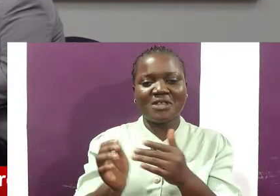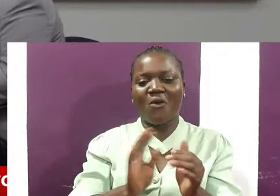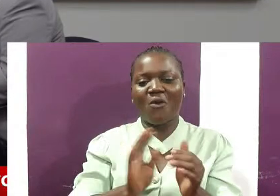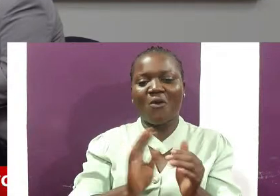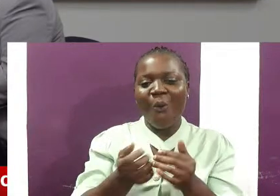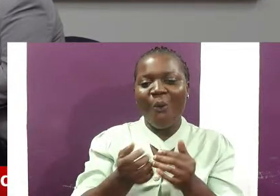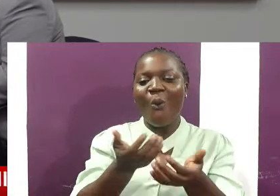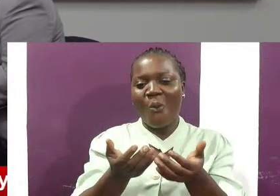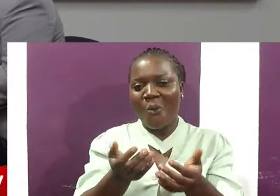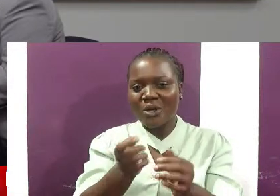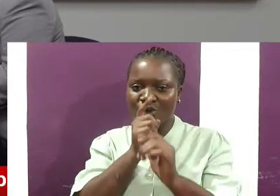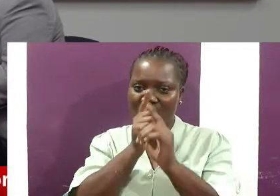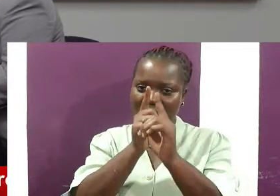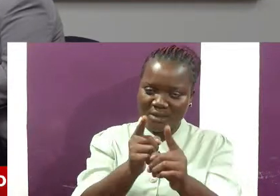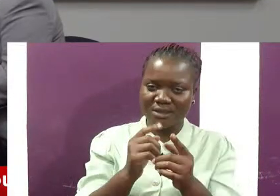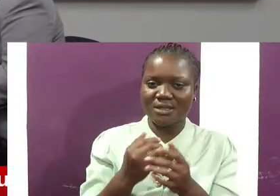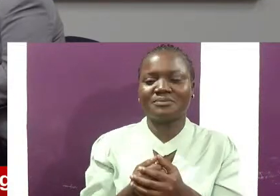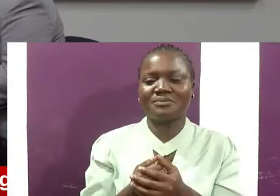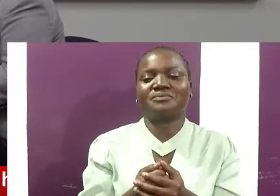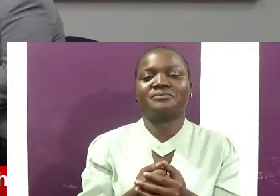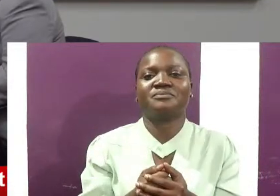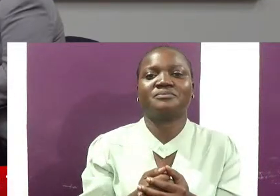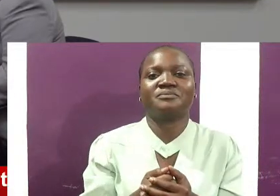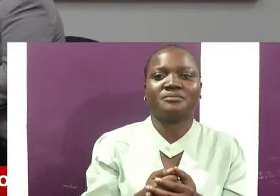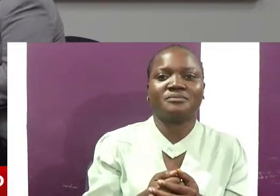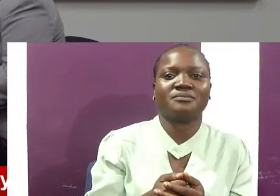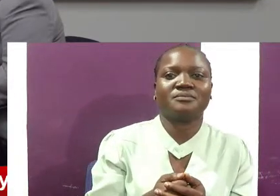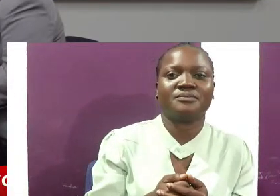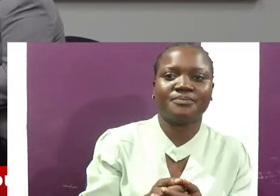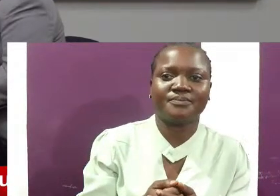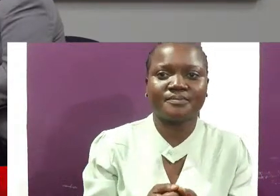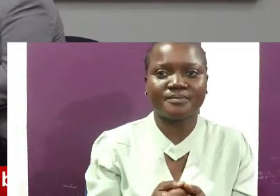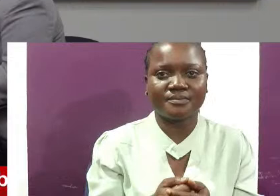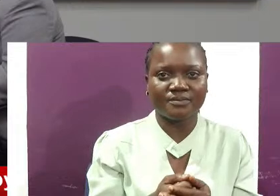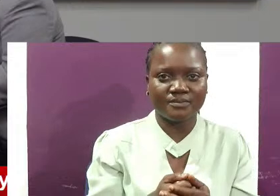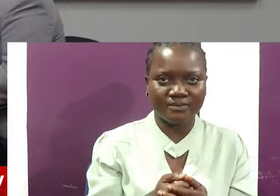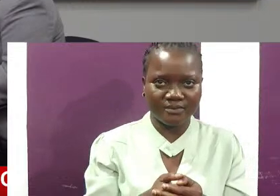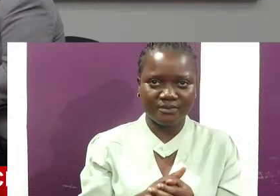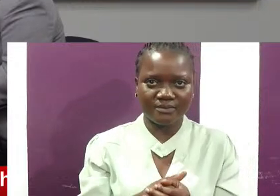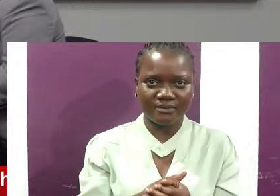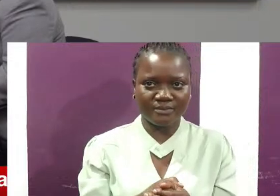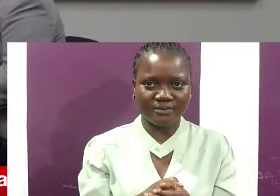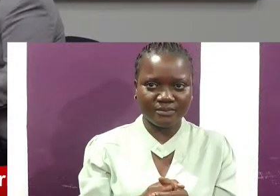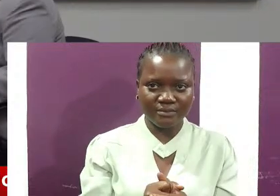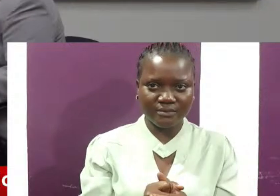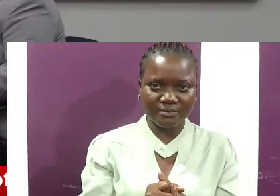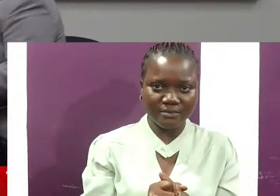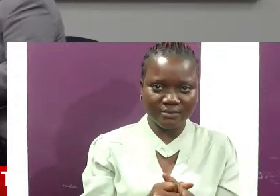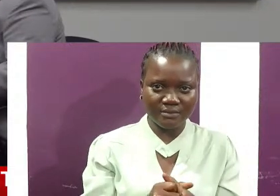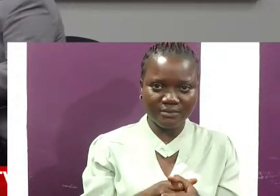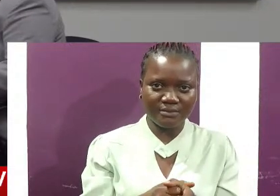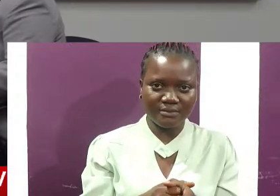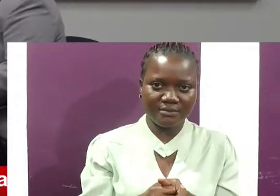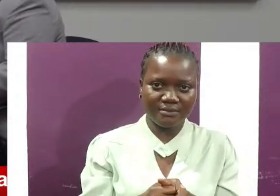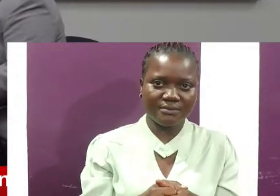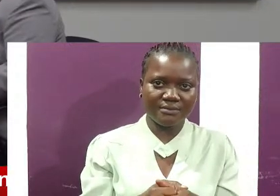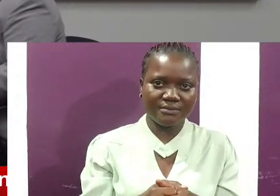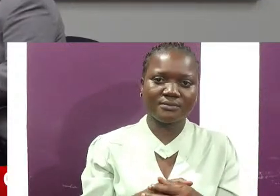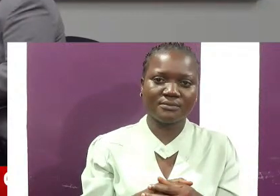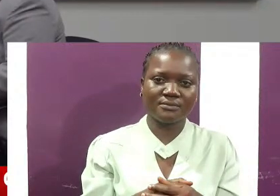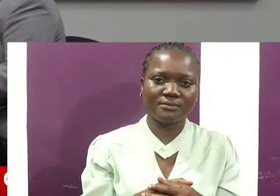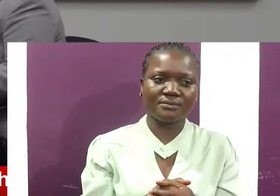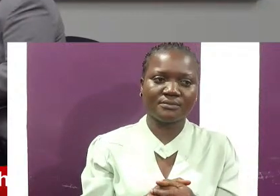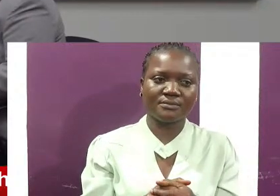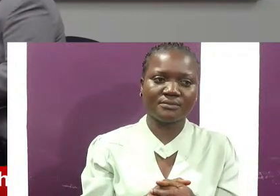and a year, a person, you to me, and no, a bo, a home, and combo. Ain't no, Michael,